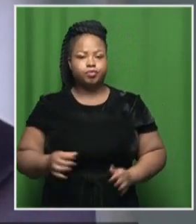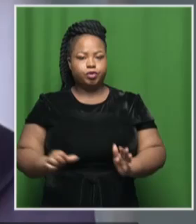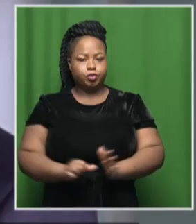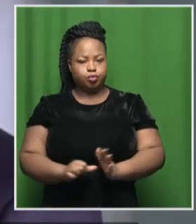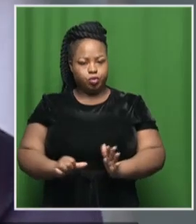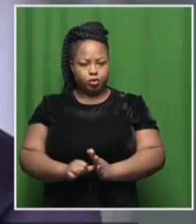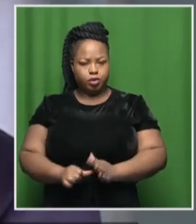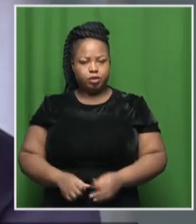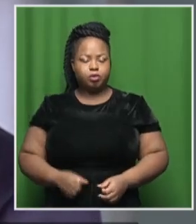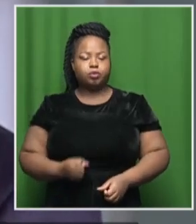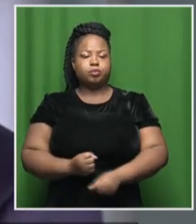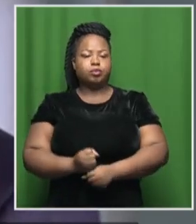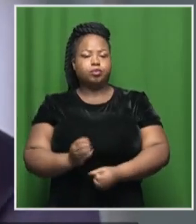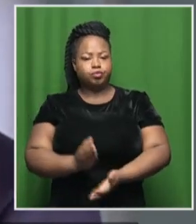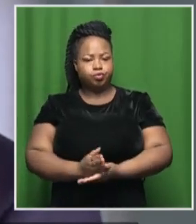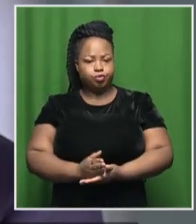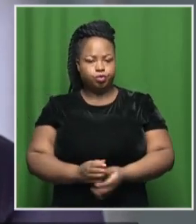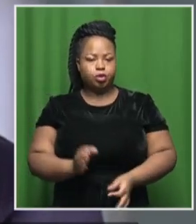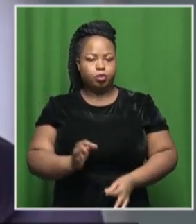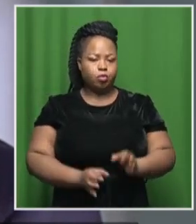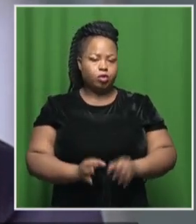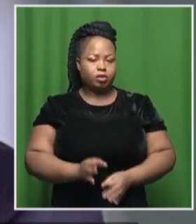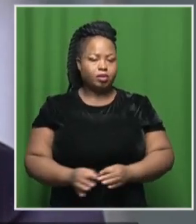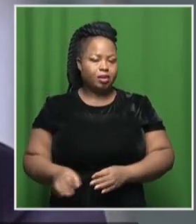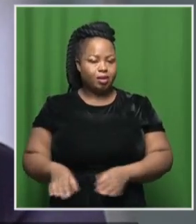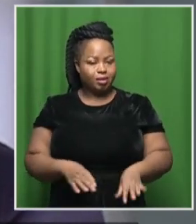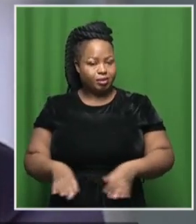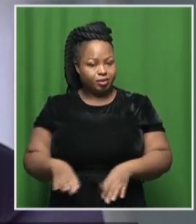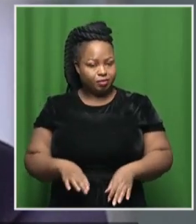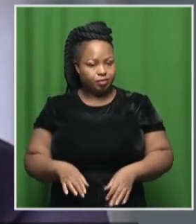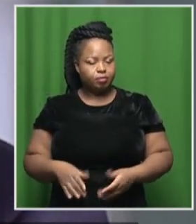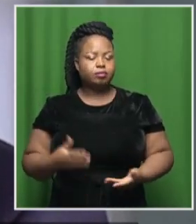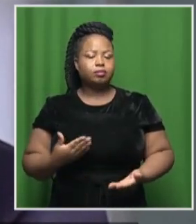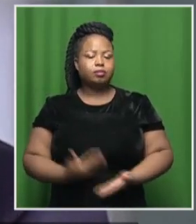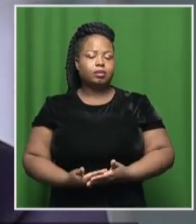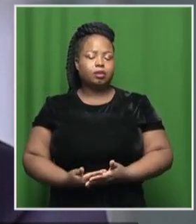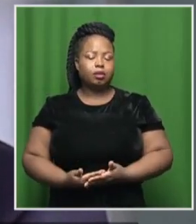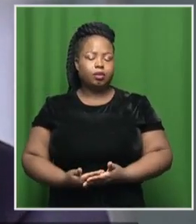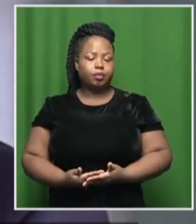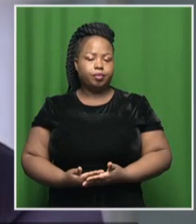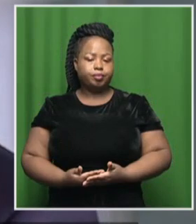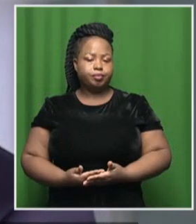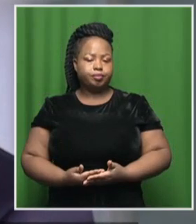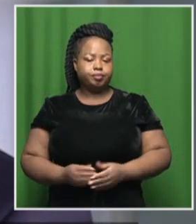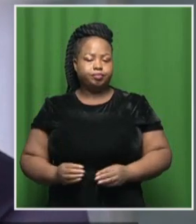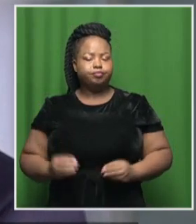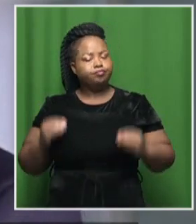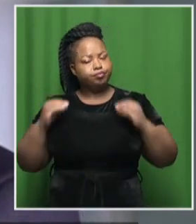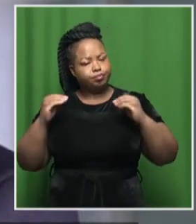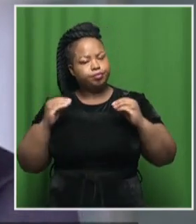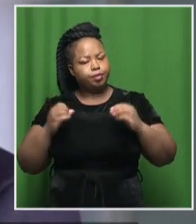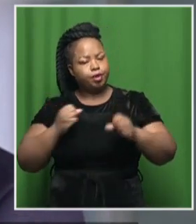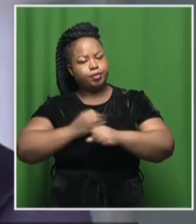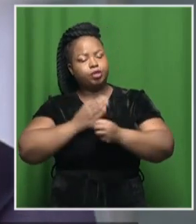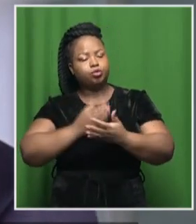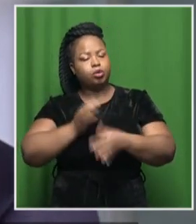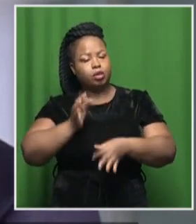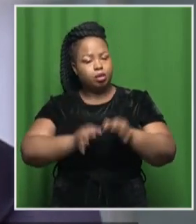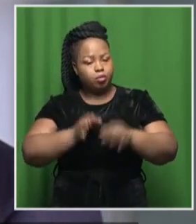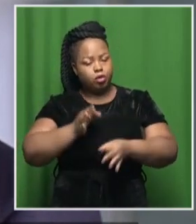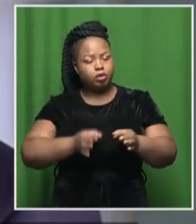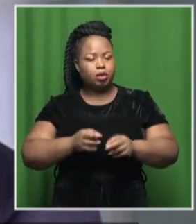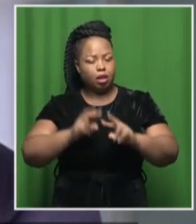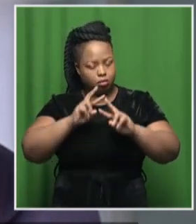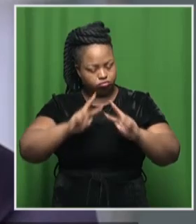that political activity is one that promotes tolerance, political tolerance,